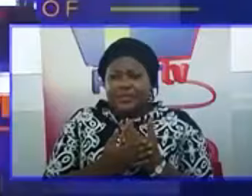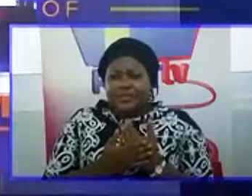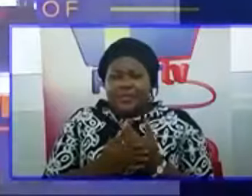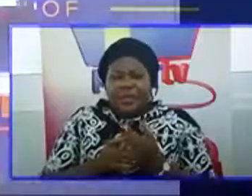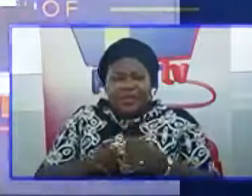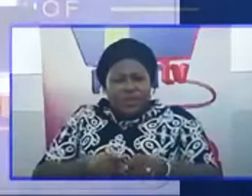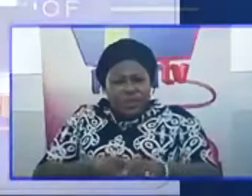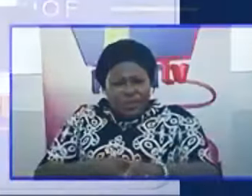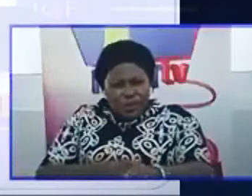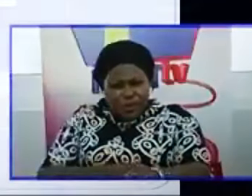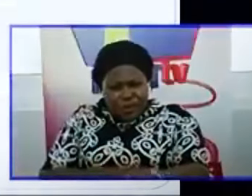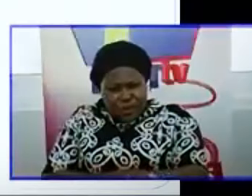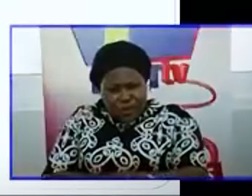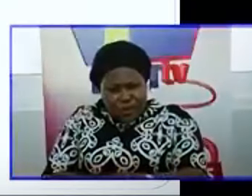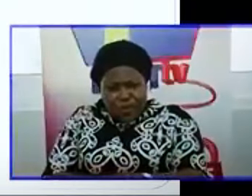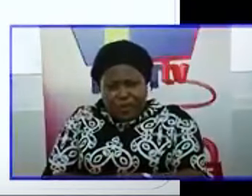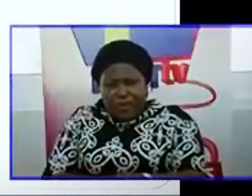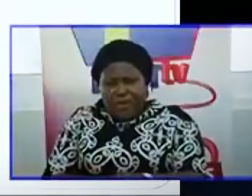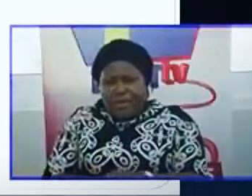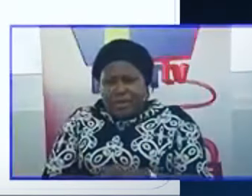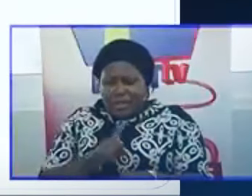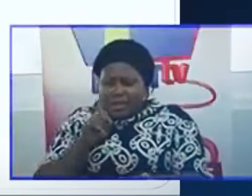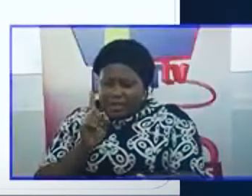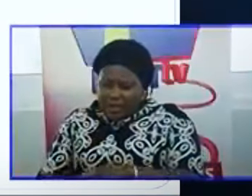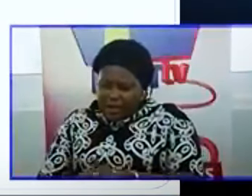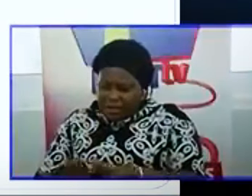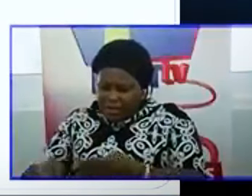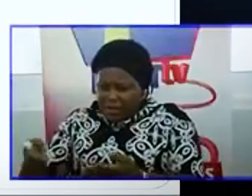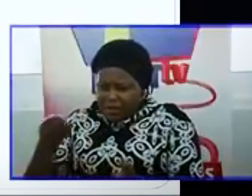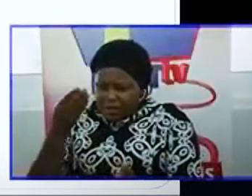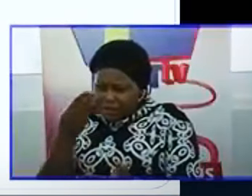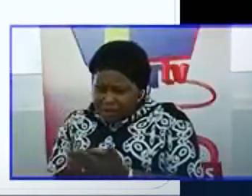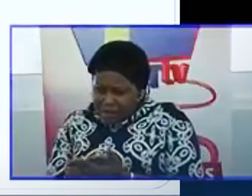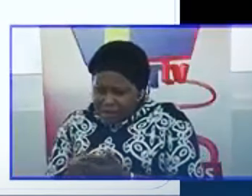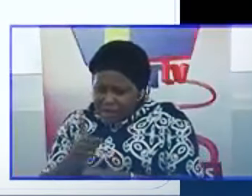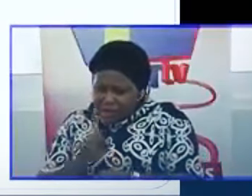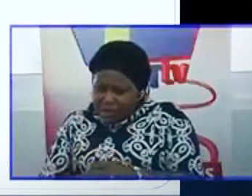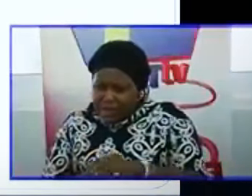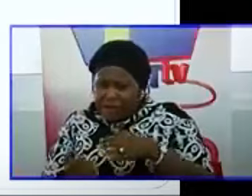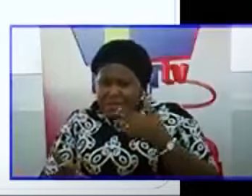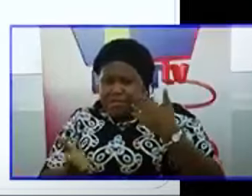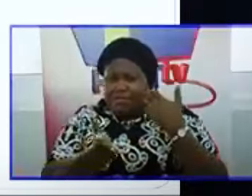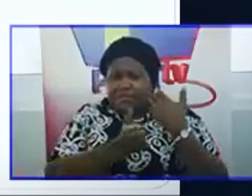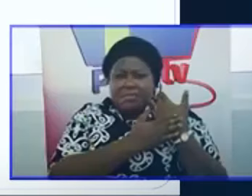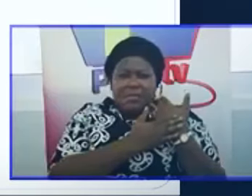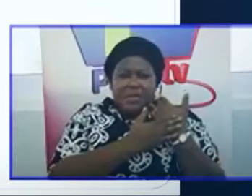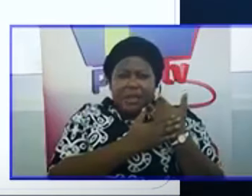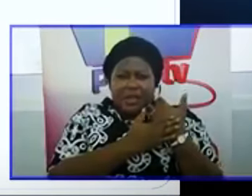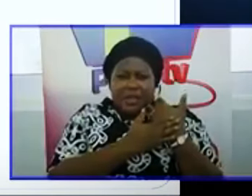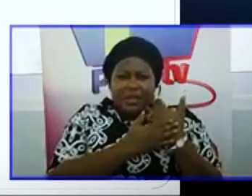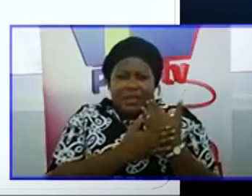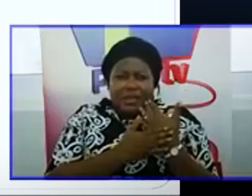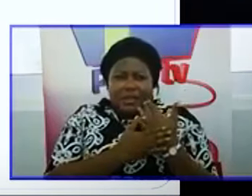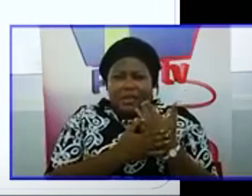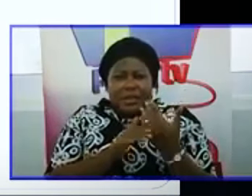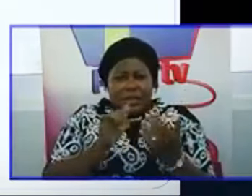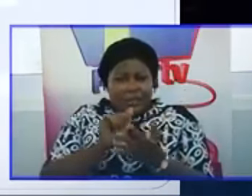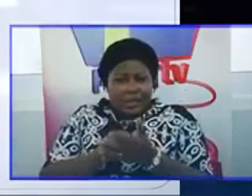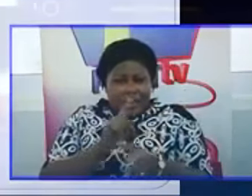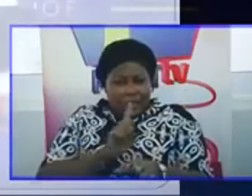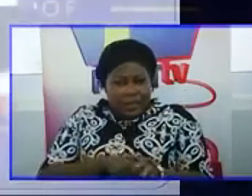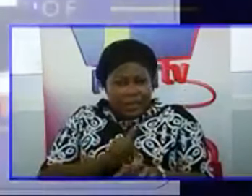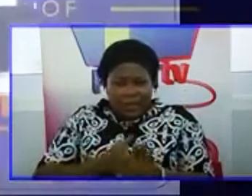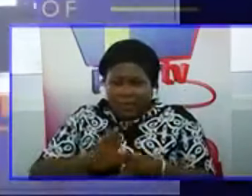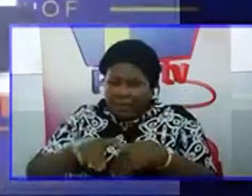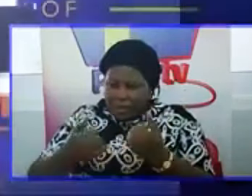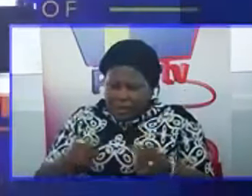long time, from the time he gave them the money to the time he returned, nobody had an advantage. That period was given to